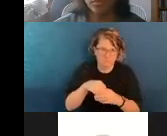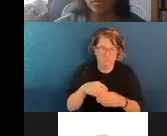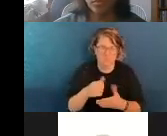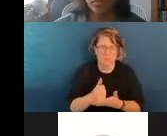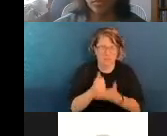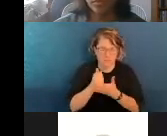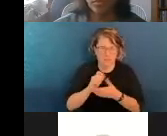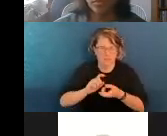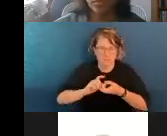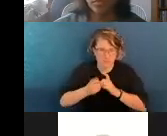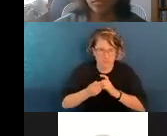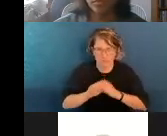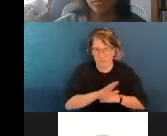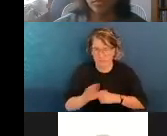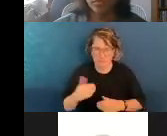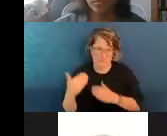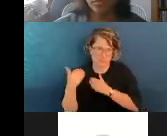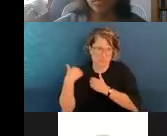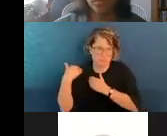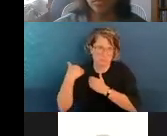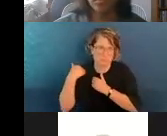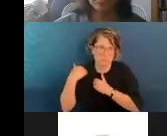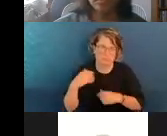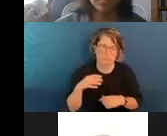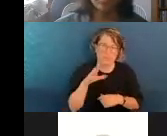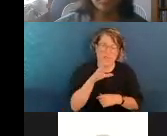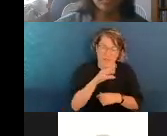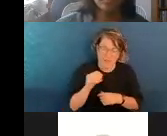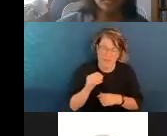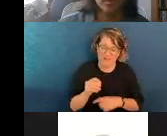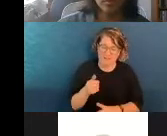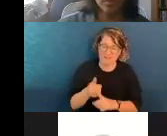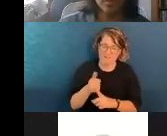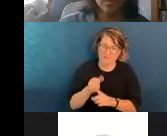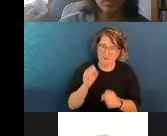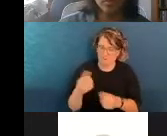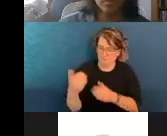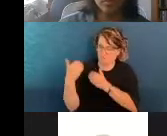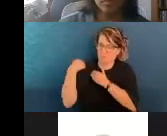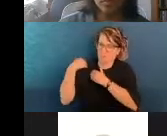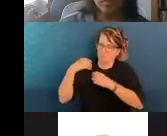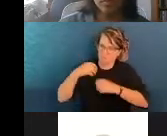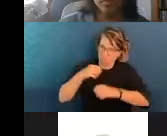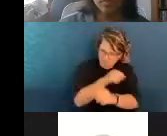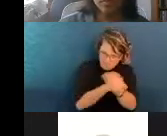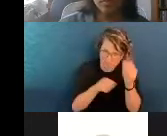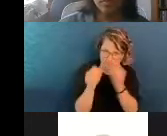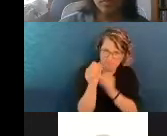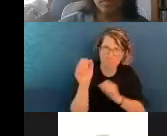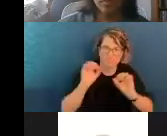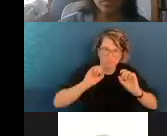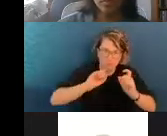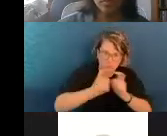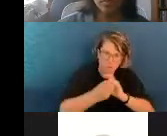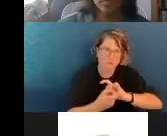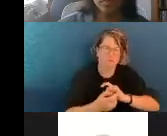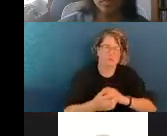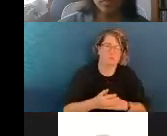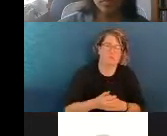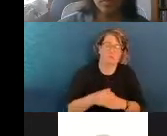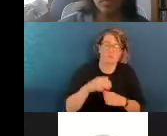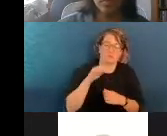and also to become agents of change. These tools and strategies include things like communication and